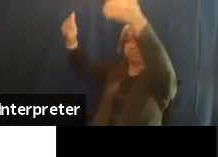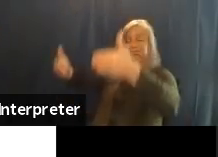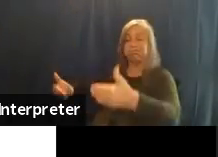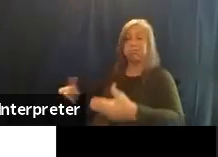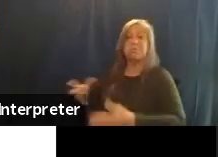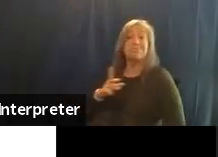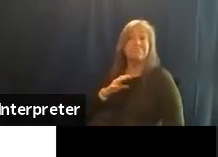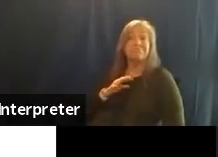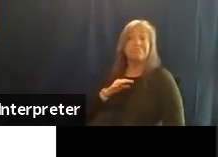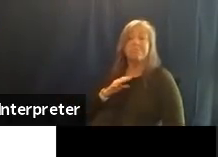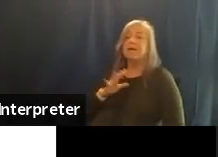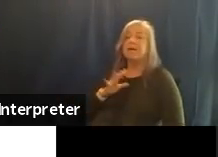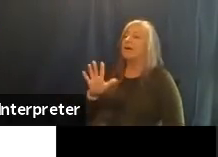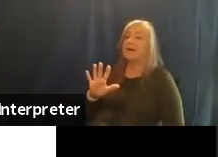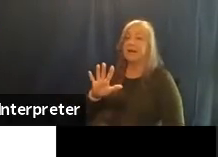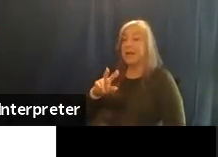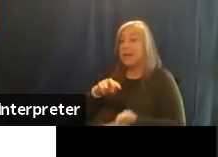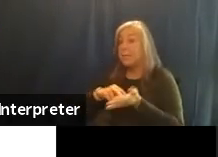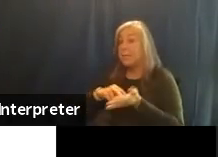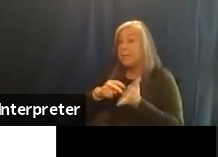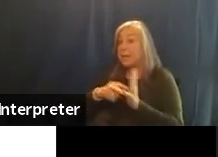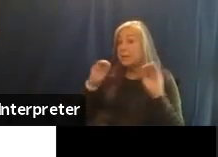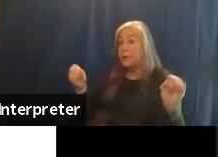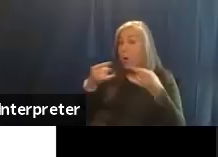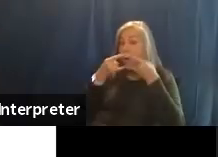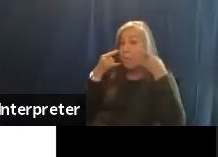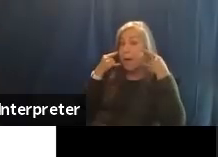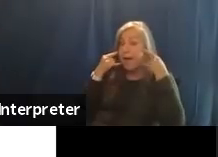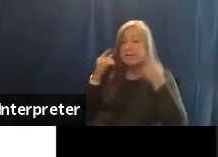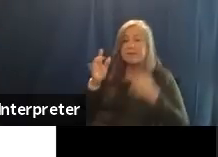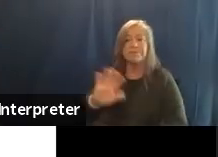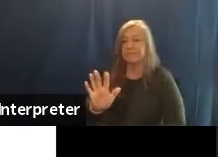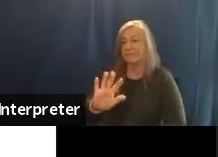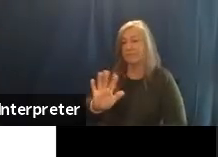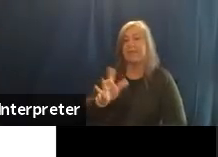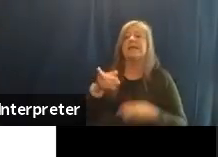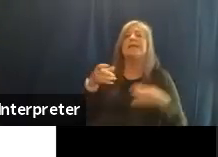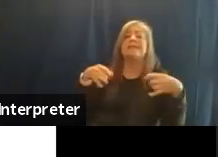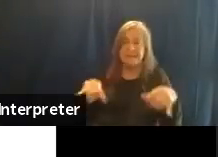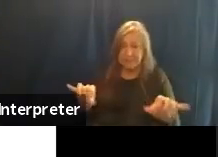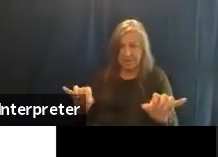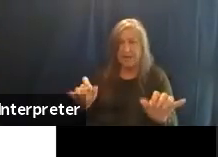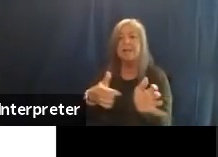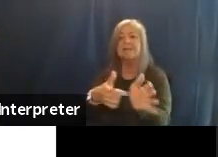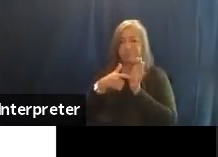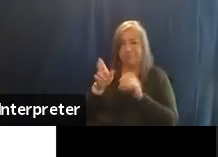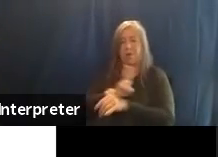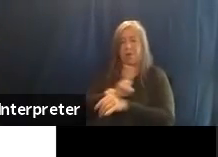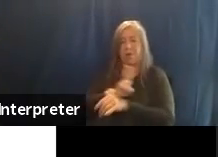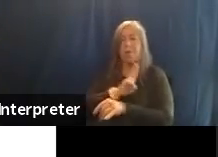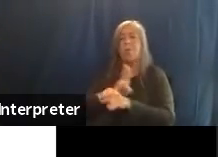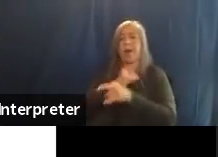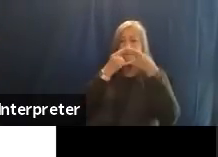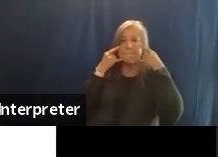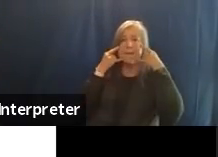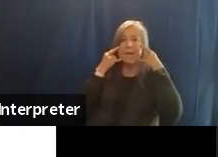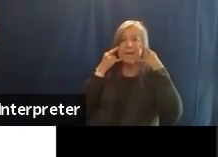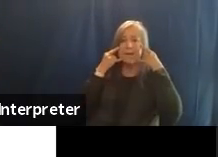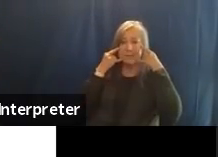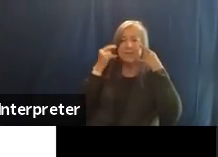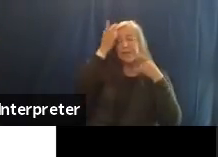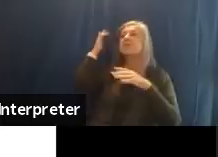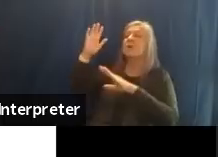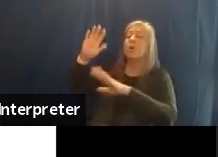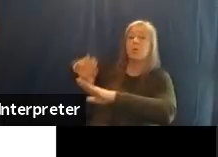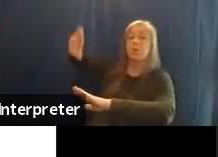distance and you don't want somebody leaning over the counter to speak to you. So even when you're behind